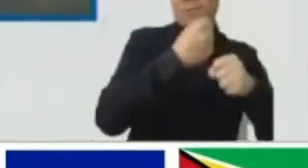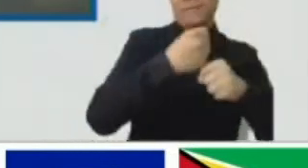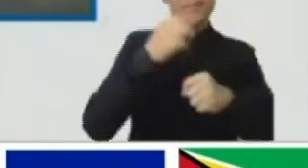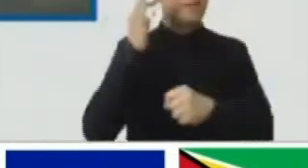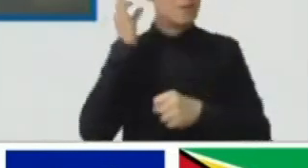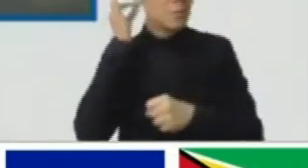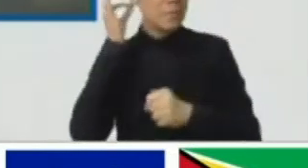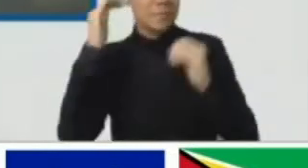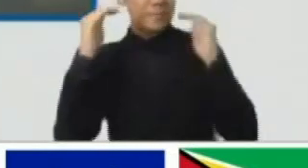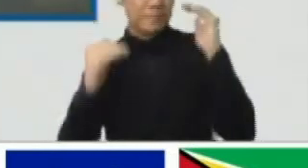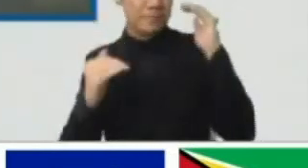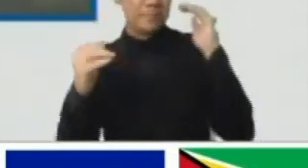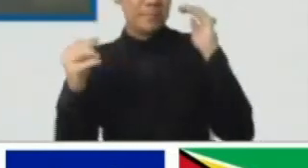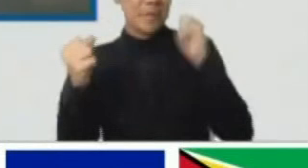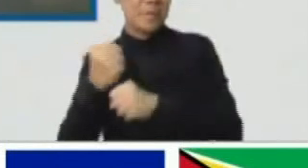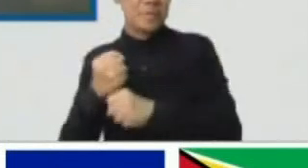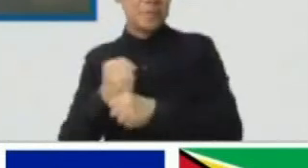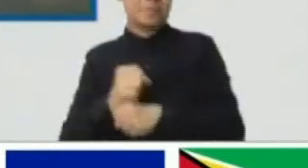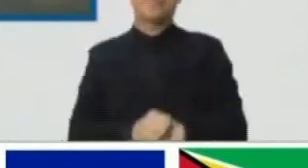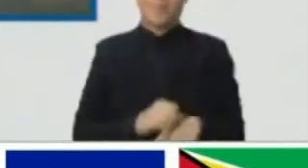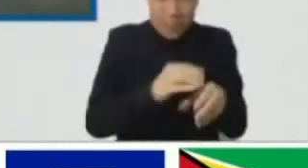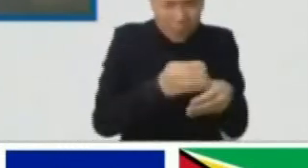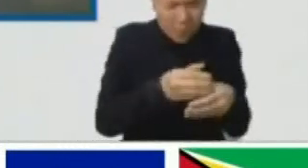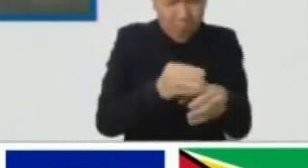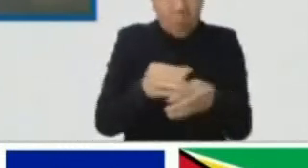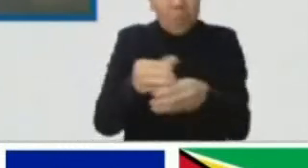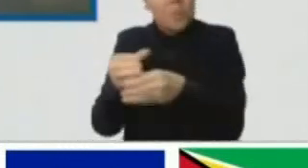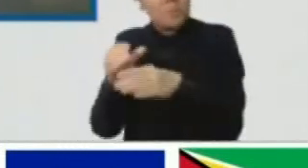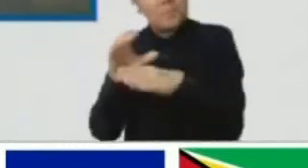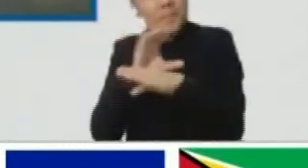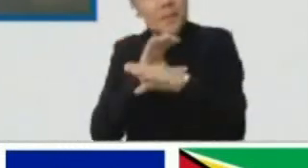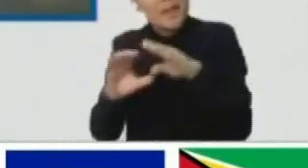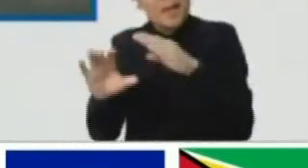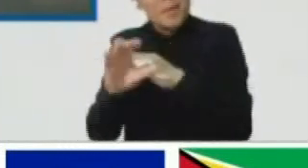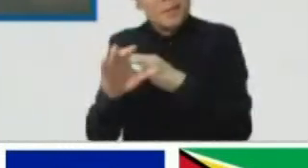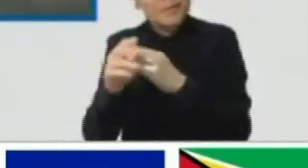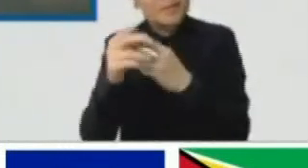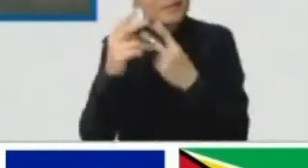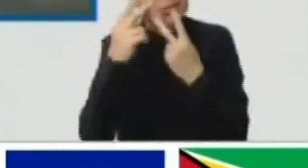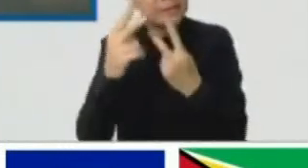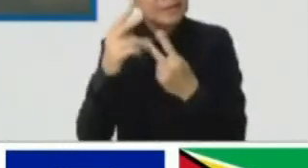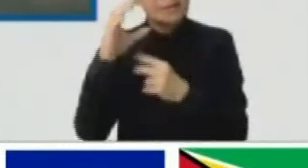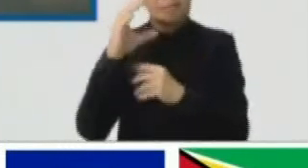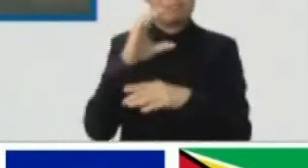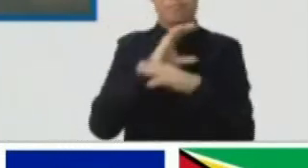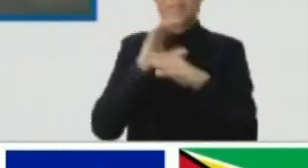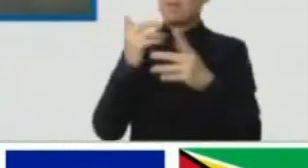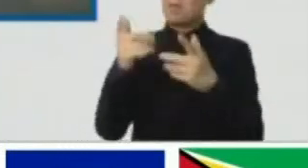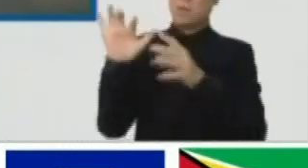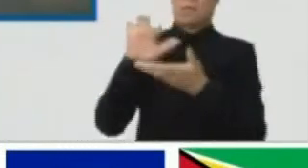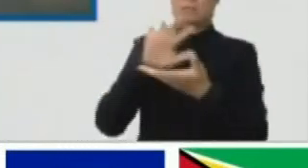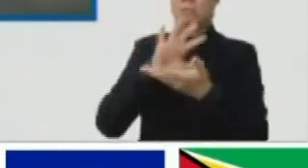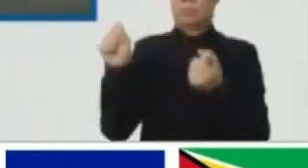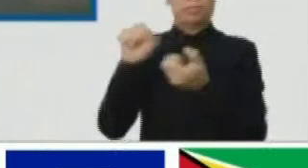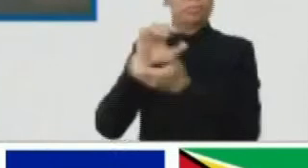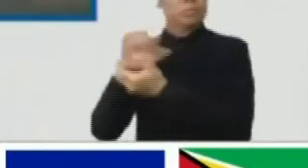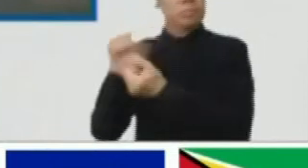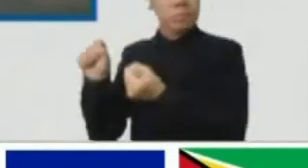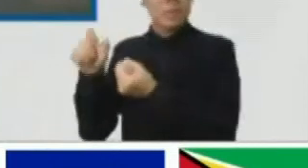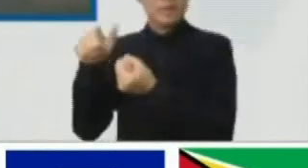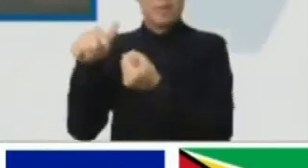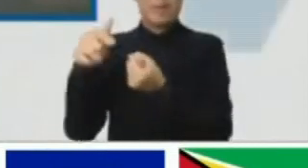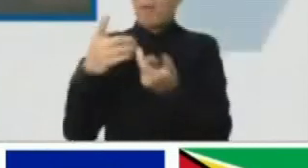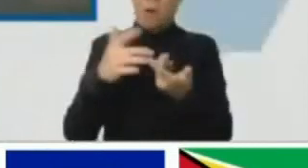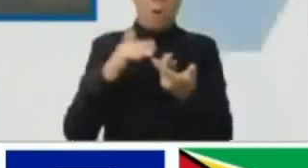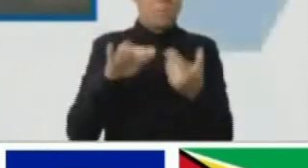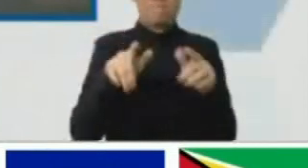small islands of the Caribbean, a disaster is generally a local phenomenon with asymmetric territorial impacts. It